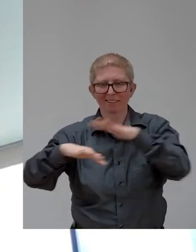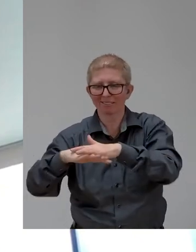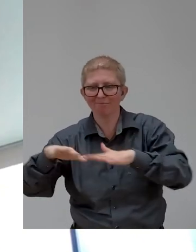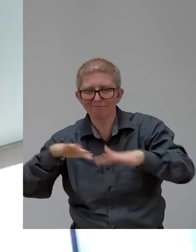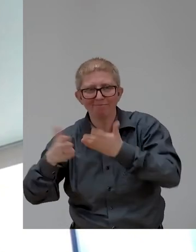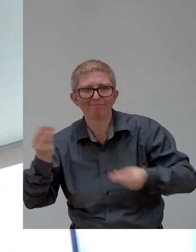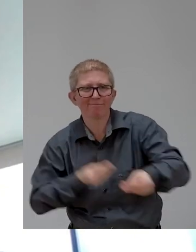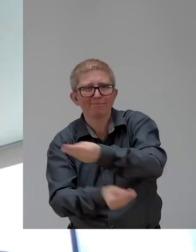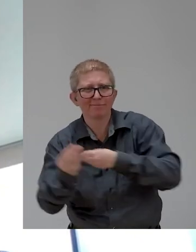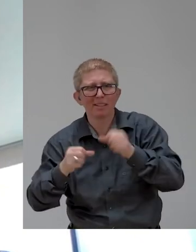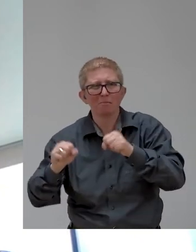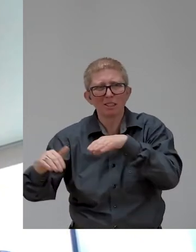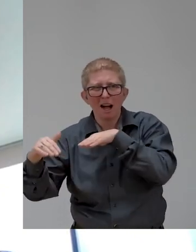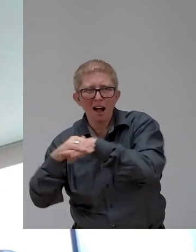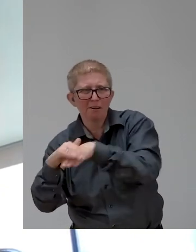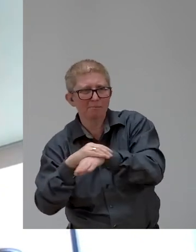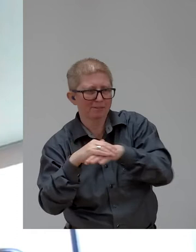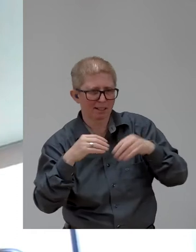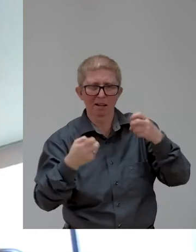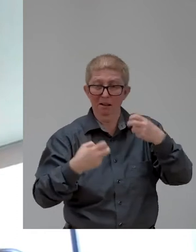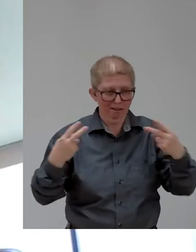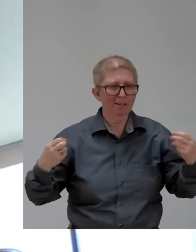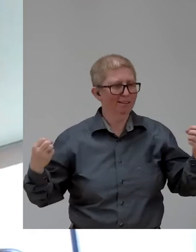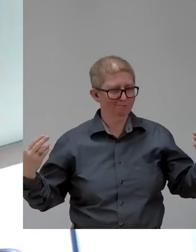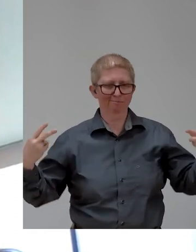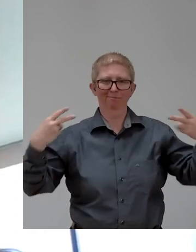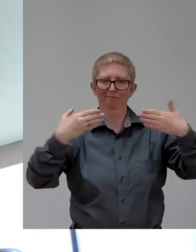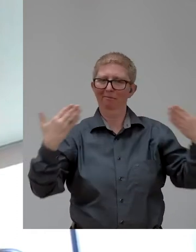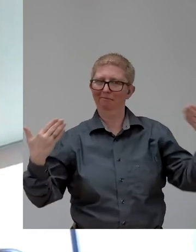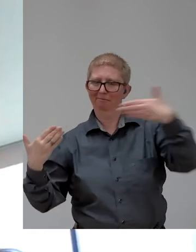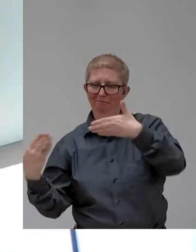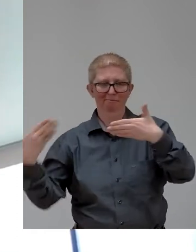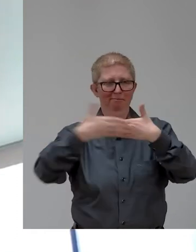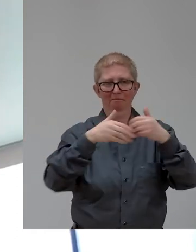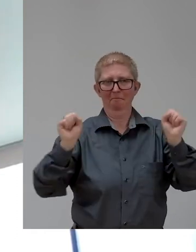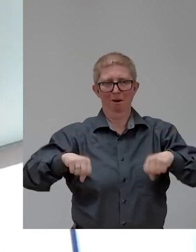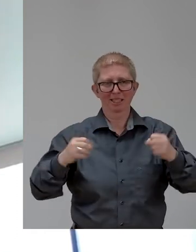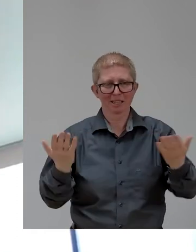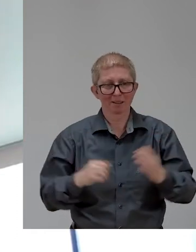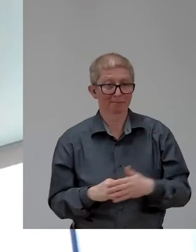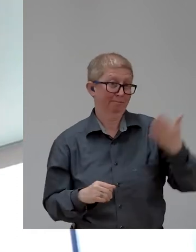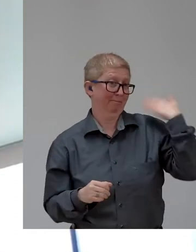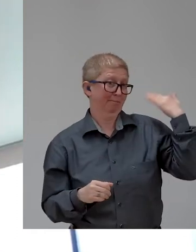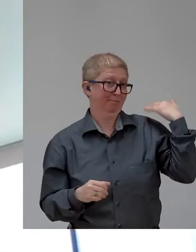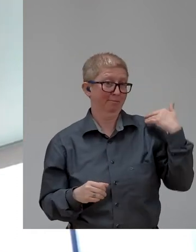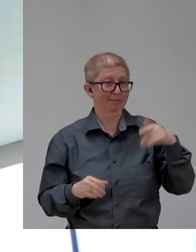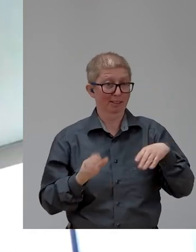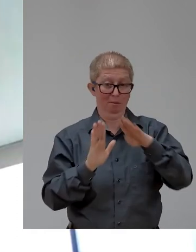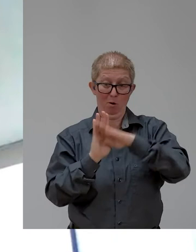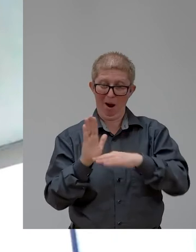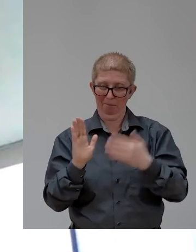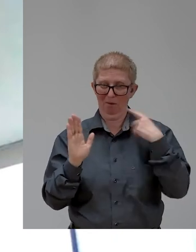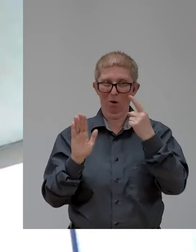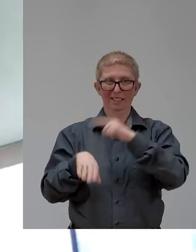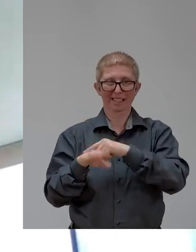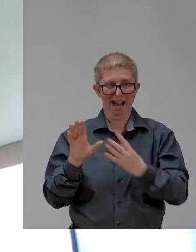program, we directly jumped right in. So we have been organizing our traditional